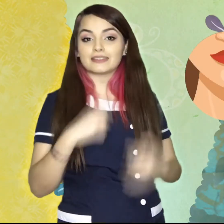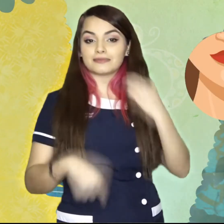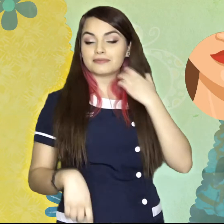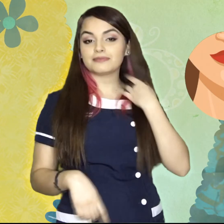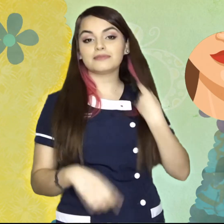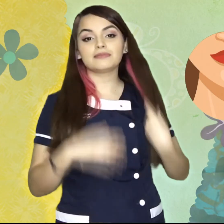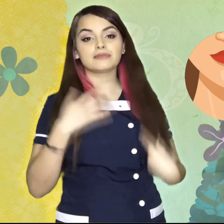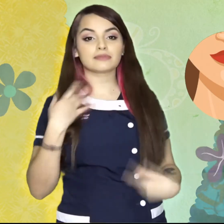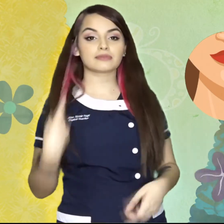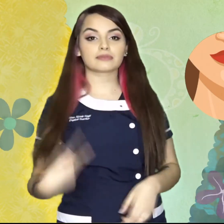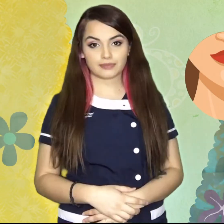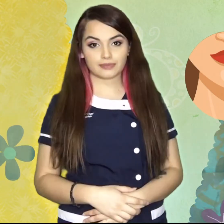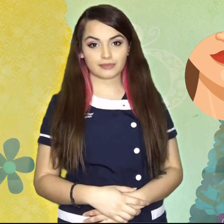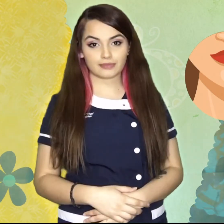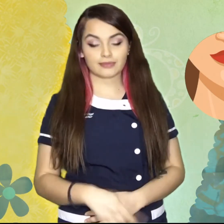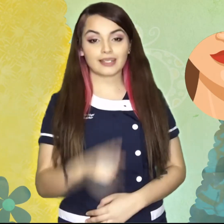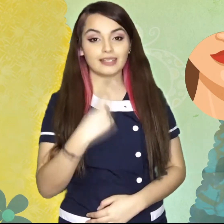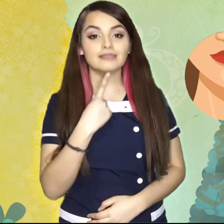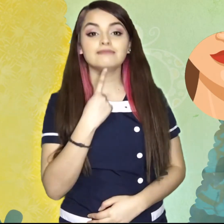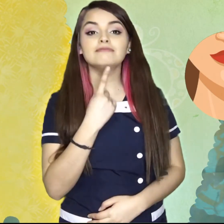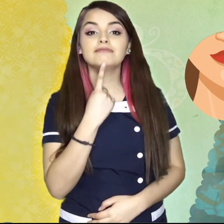Chin.